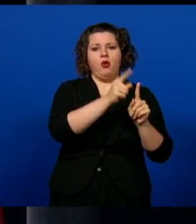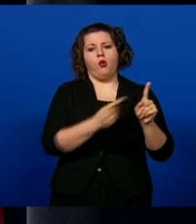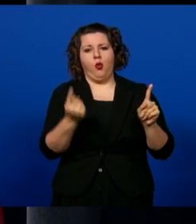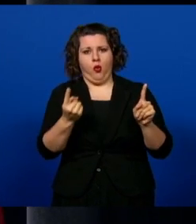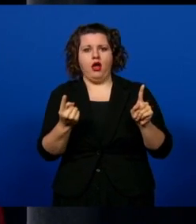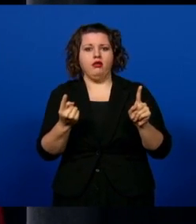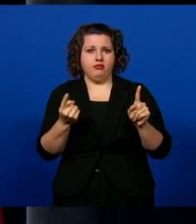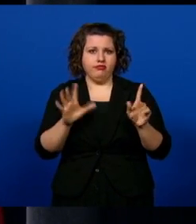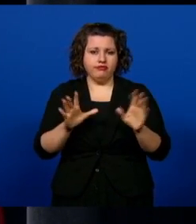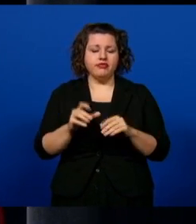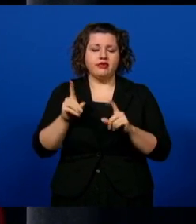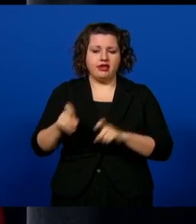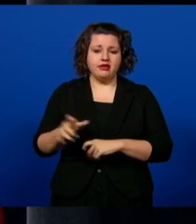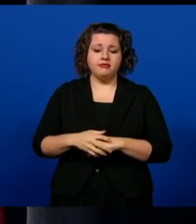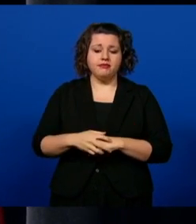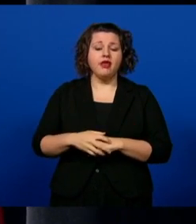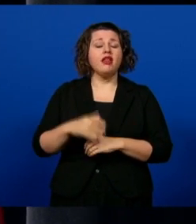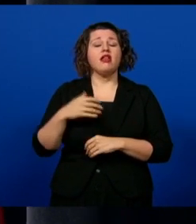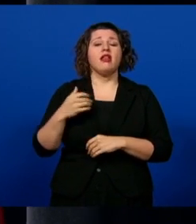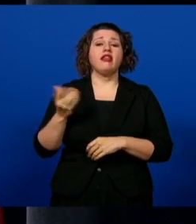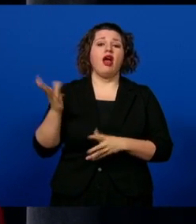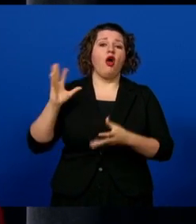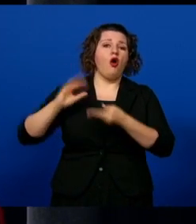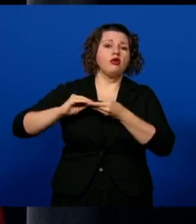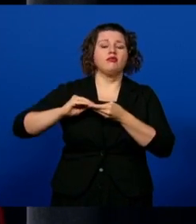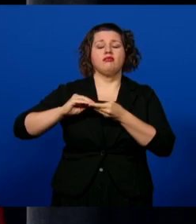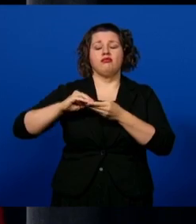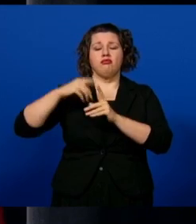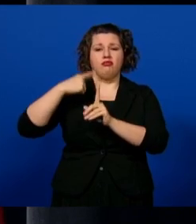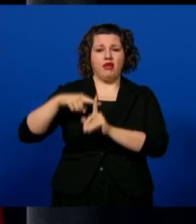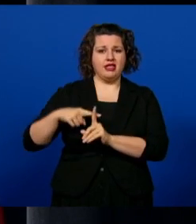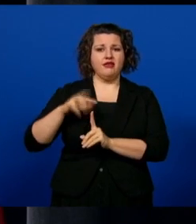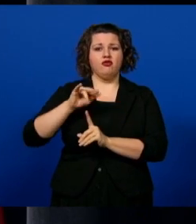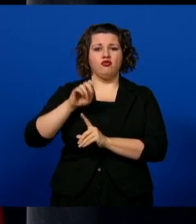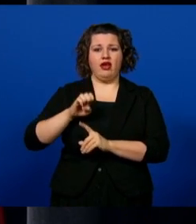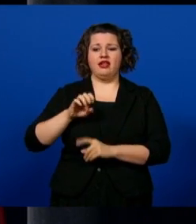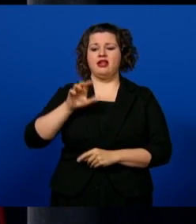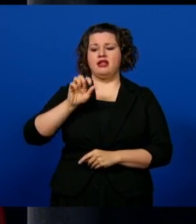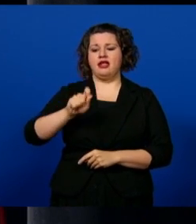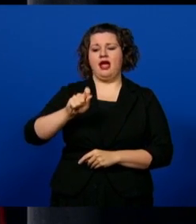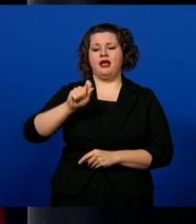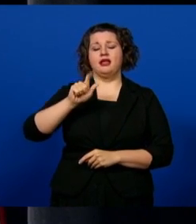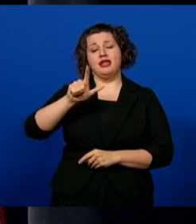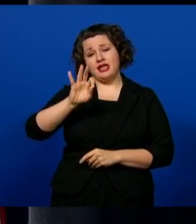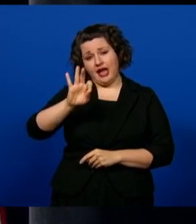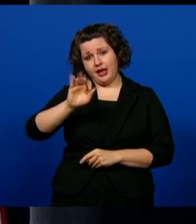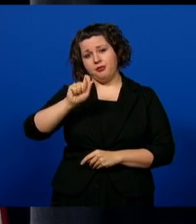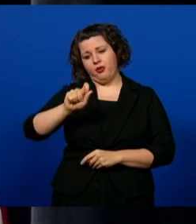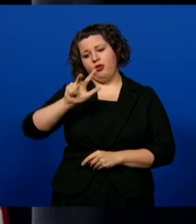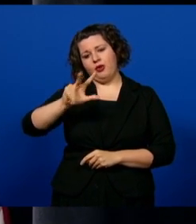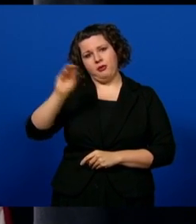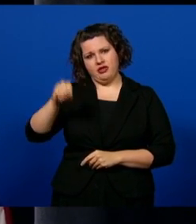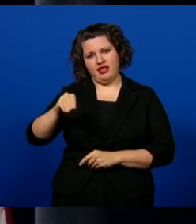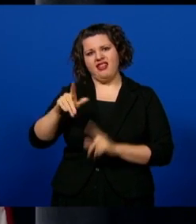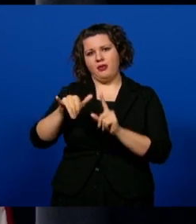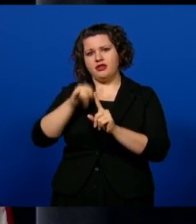Our all-time positivity rate is, as of yesterday, was 9.3%, which means